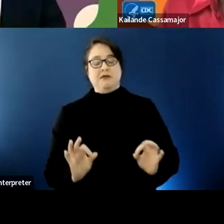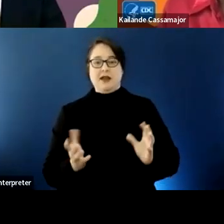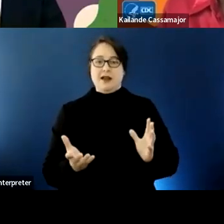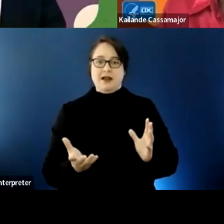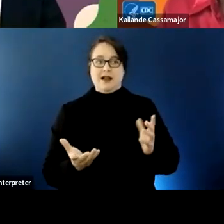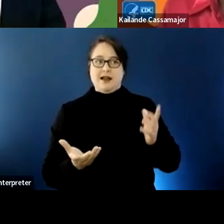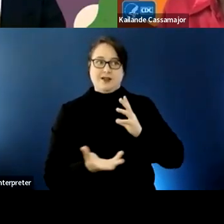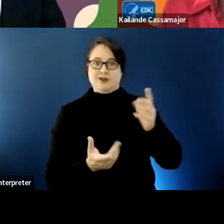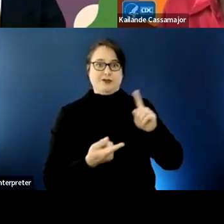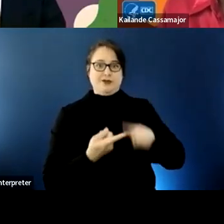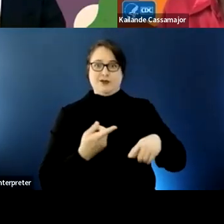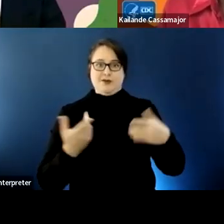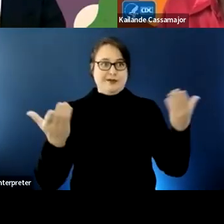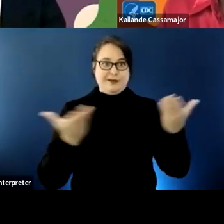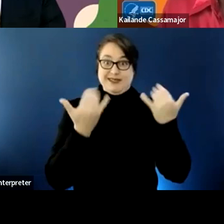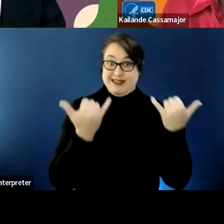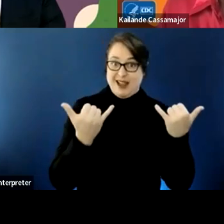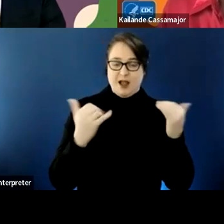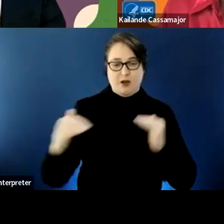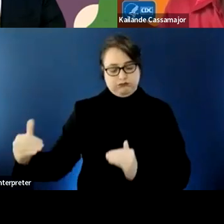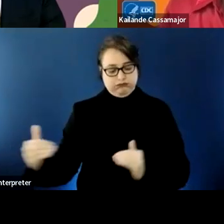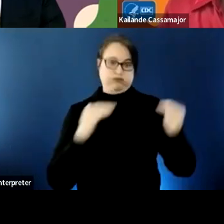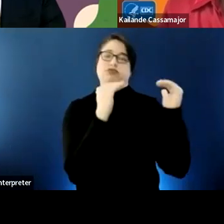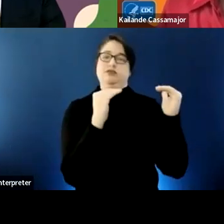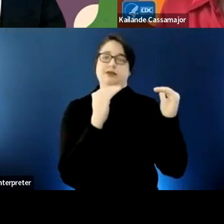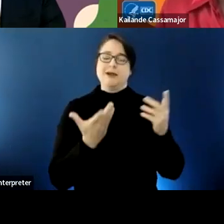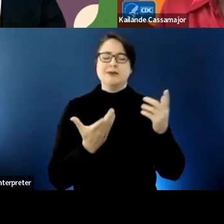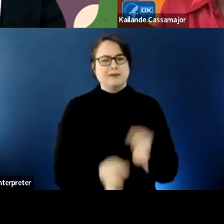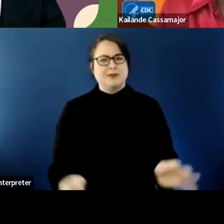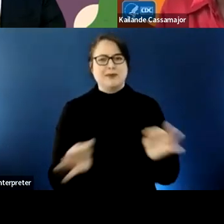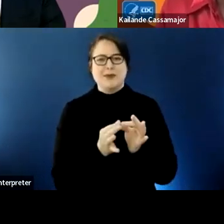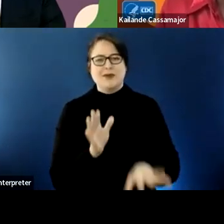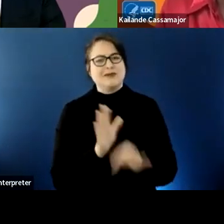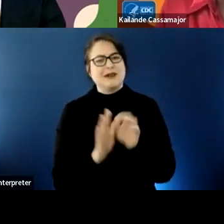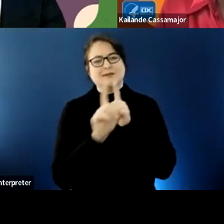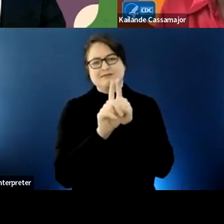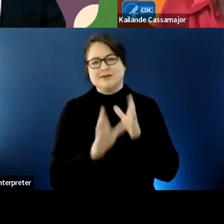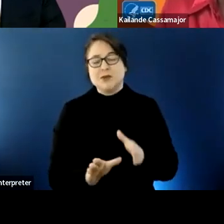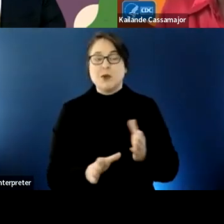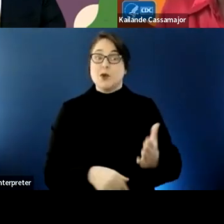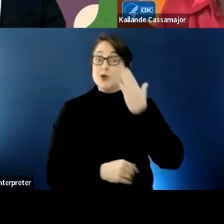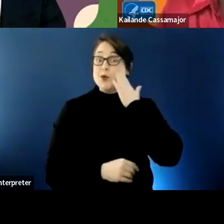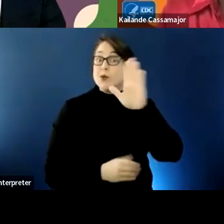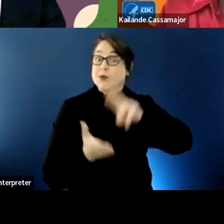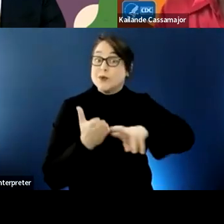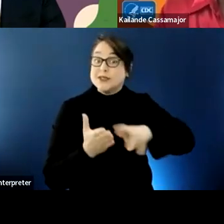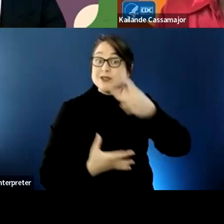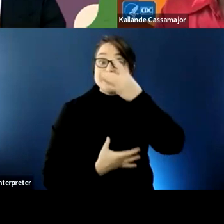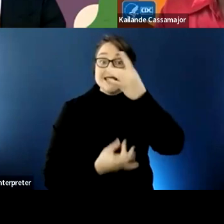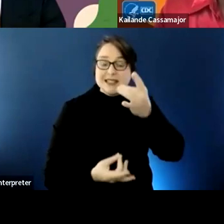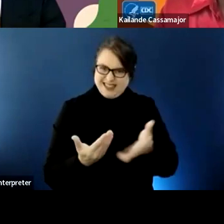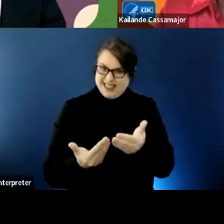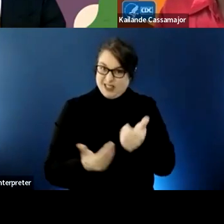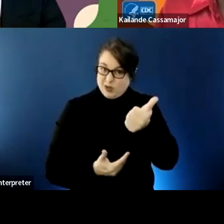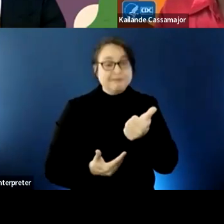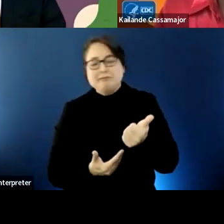I am now. Mm-hmm. So I think it's important that you find a mentor, know your research interests. It doesn't make it easier, but it makes